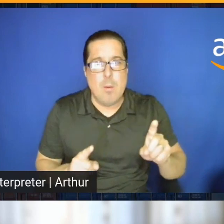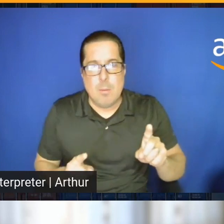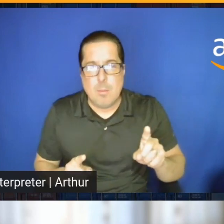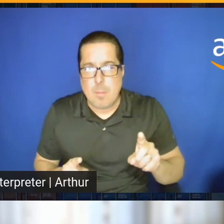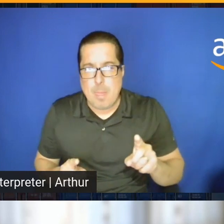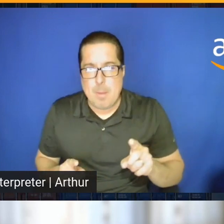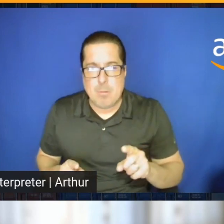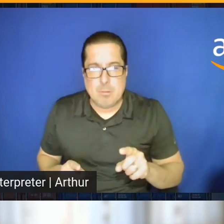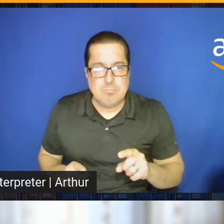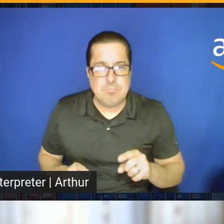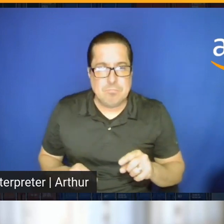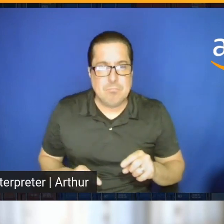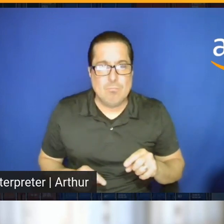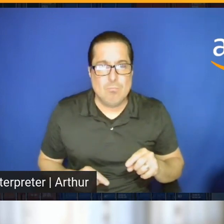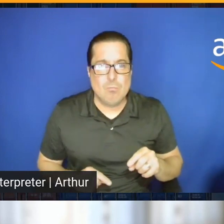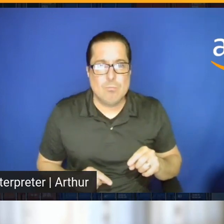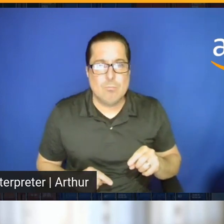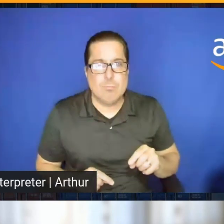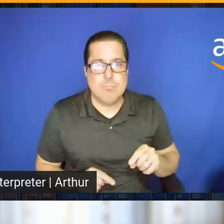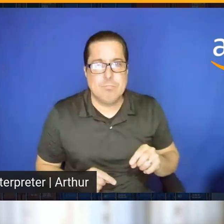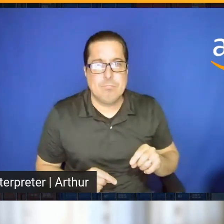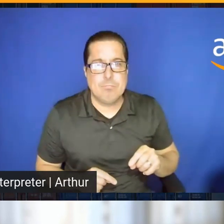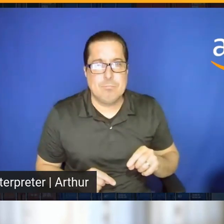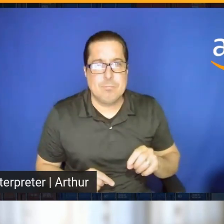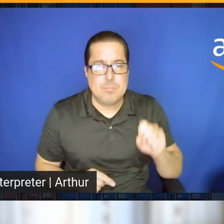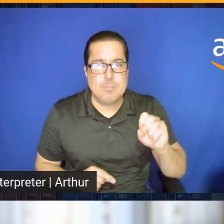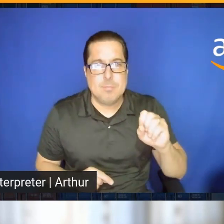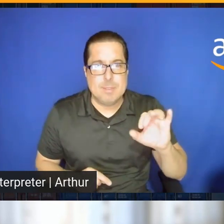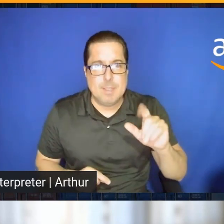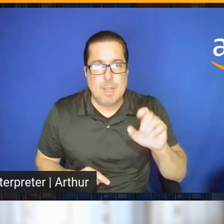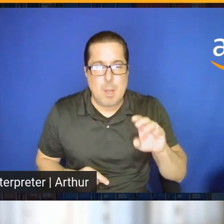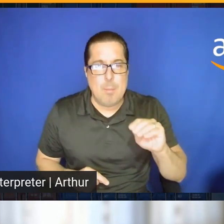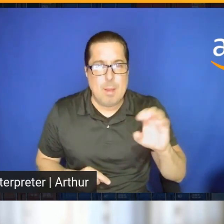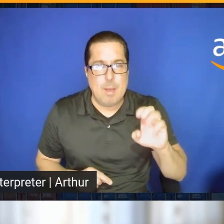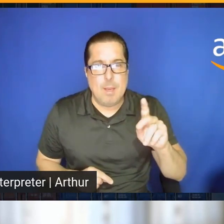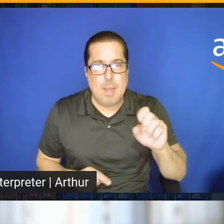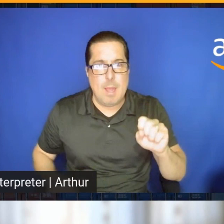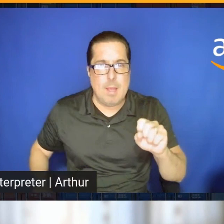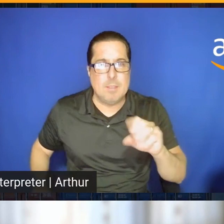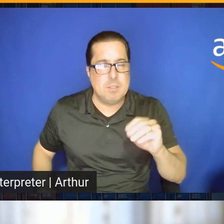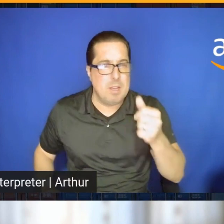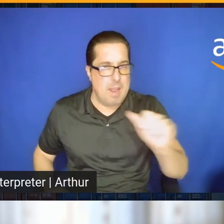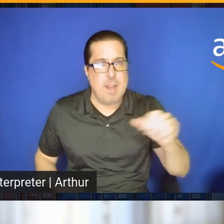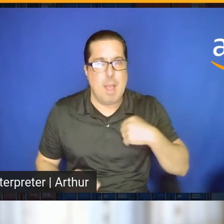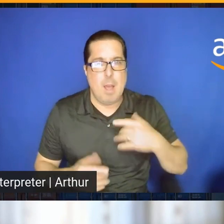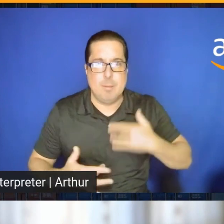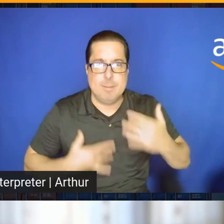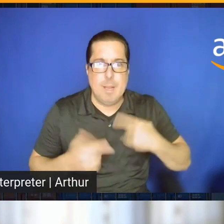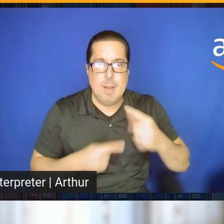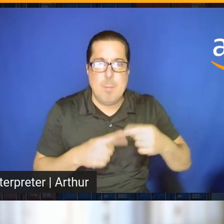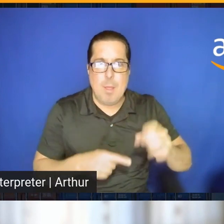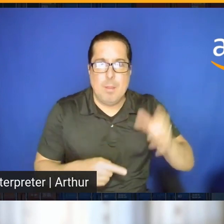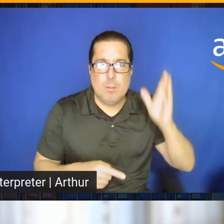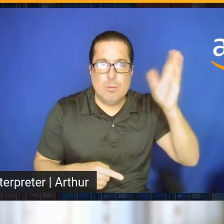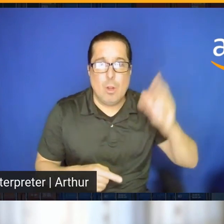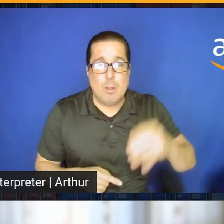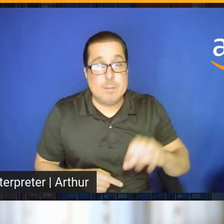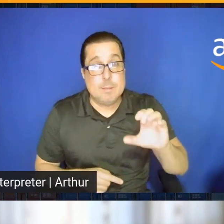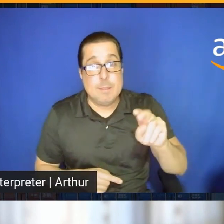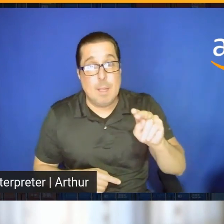eBPF on EKS Anywhere and what you can do with it. And I'm super excited for this talk because CNIs